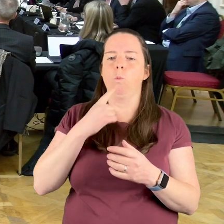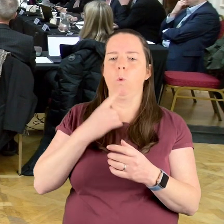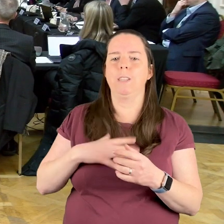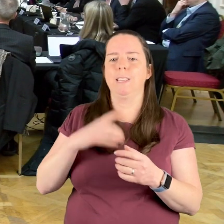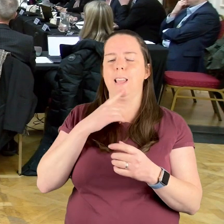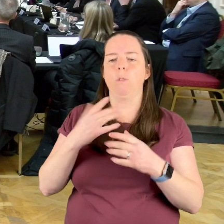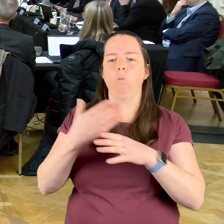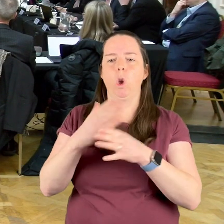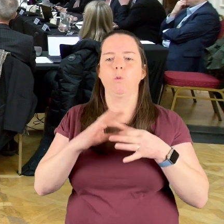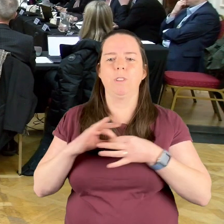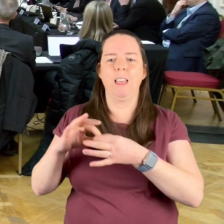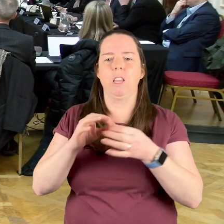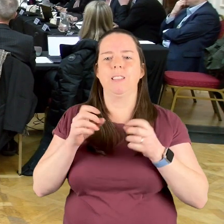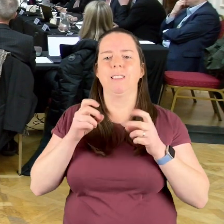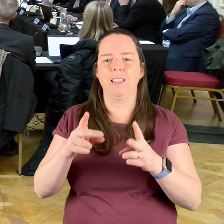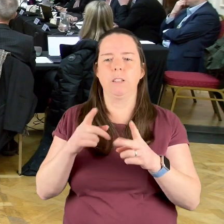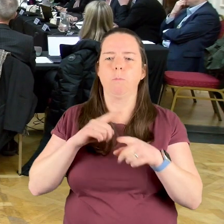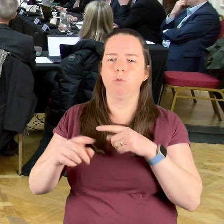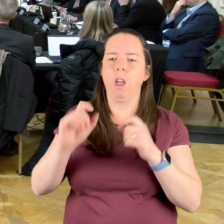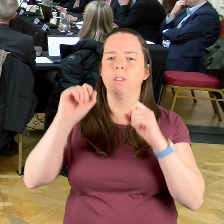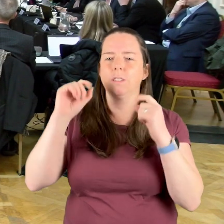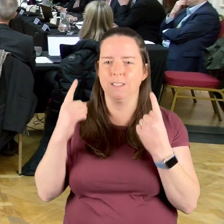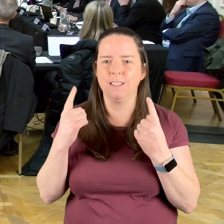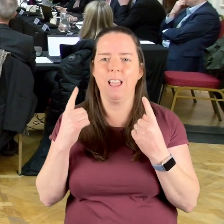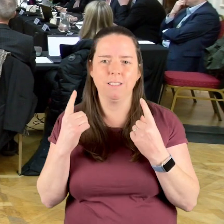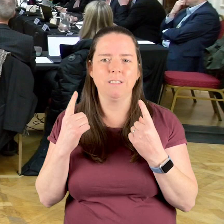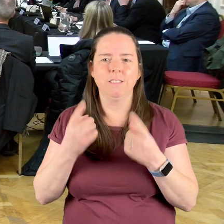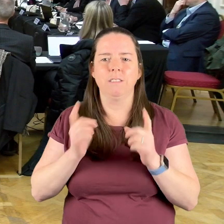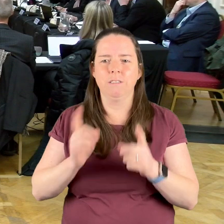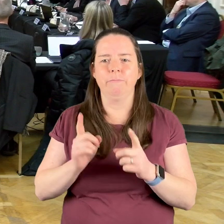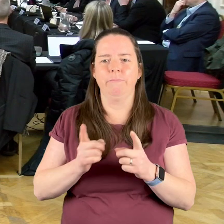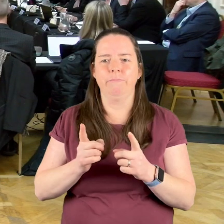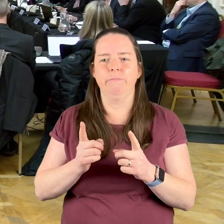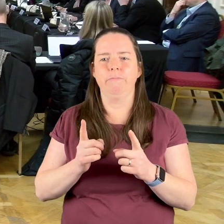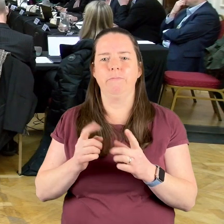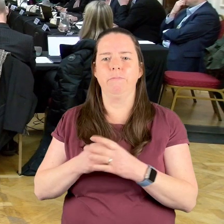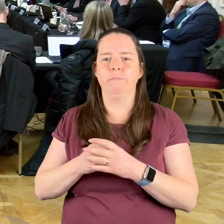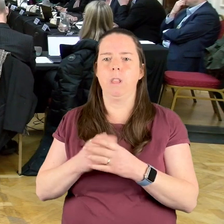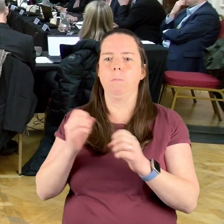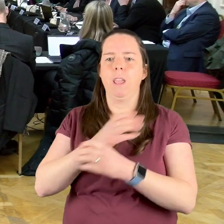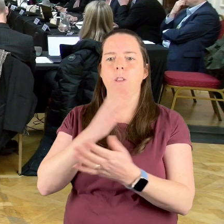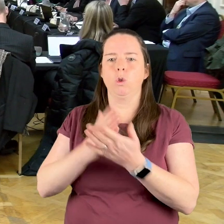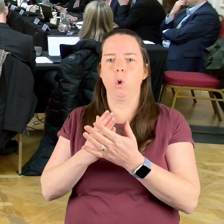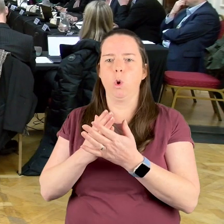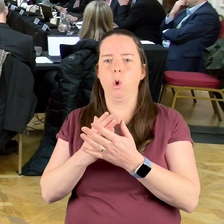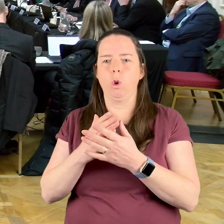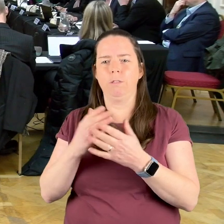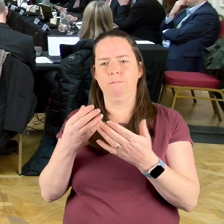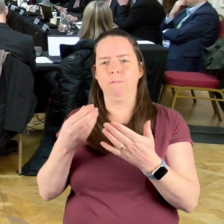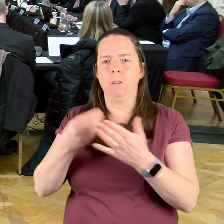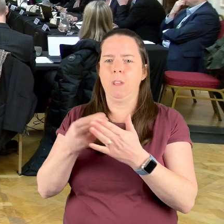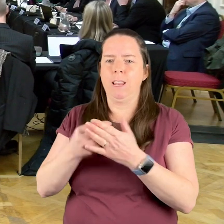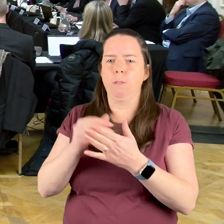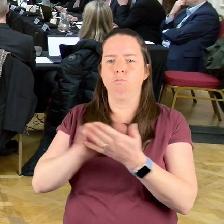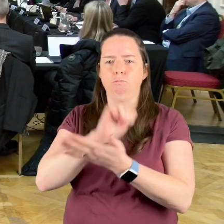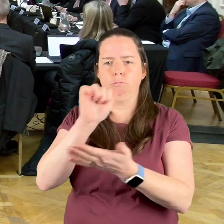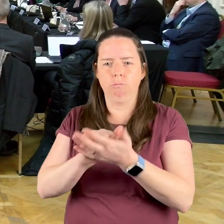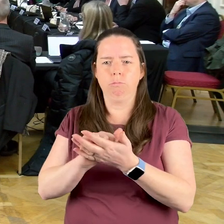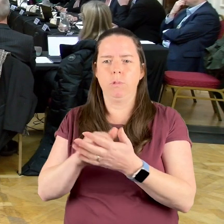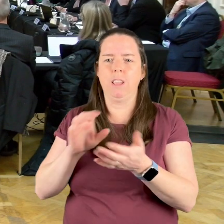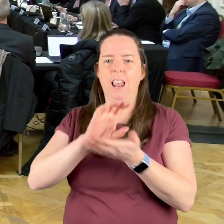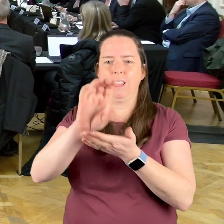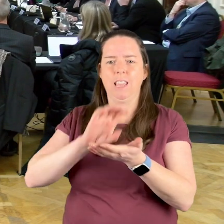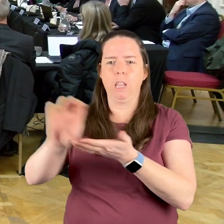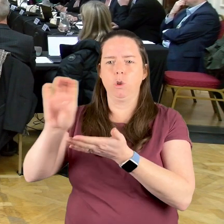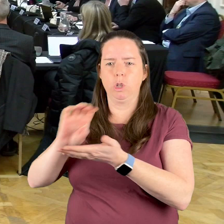that we are working together as a system to try and understand that and make sure that we are counting correctly as allocations have been pulled together, to make sure that we don't